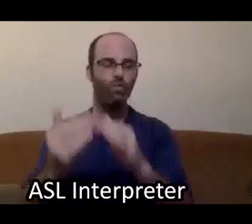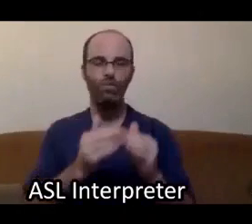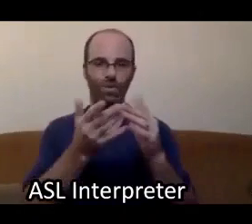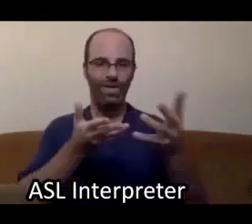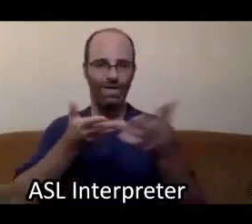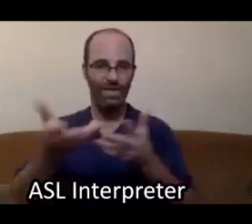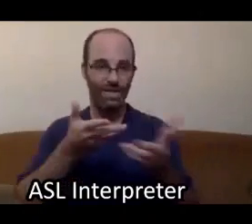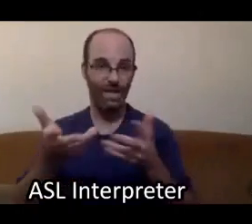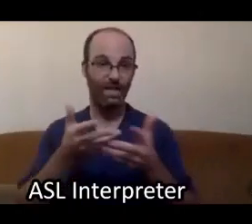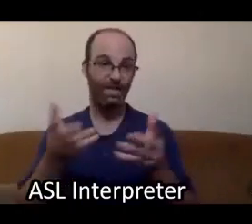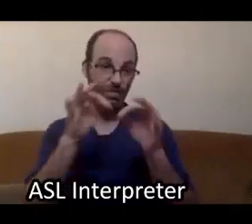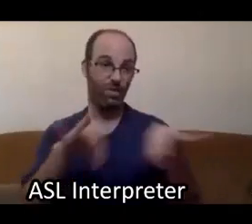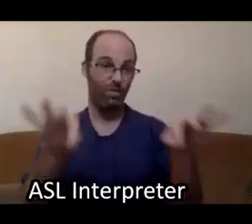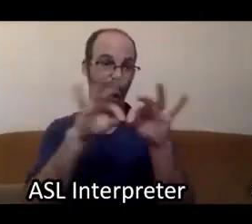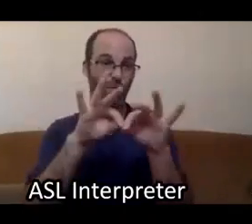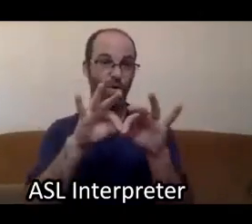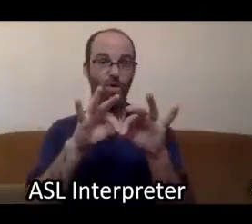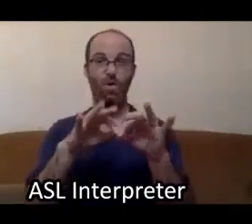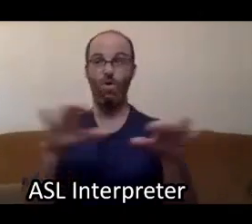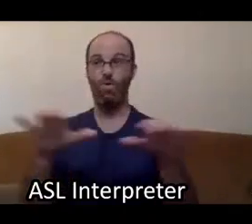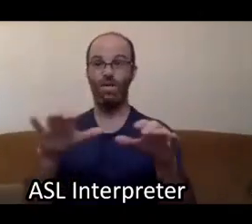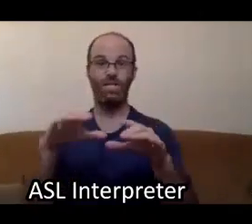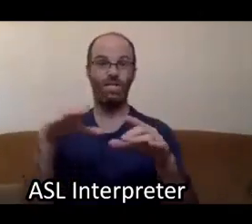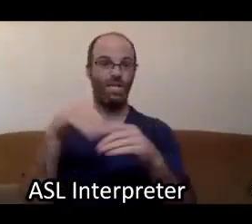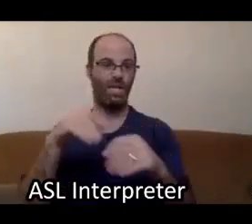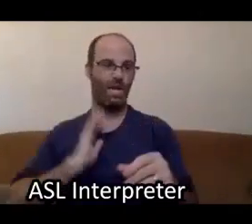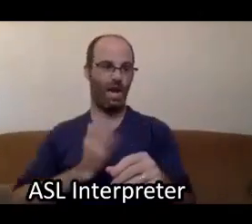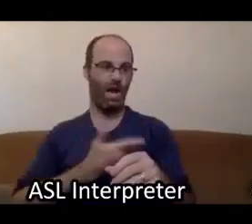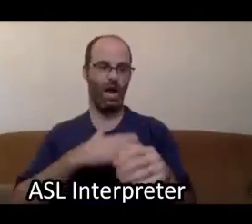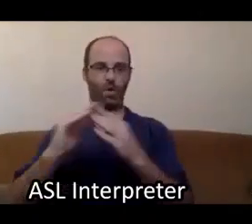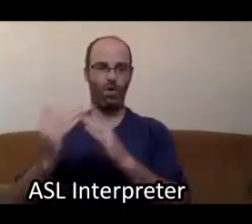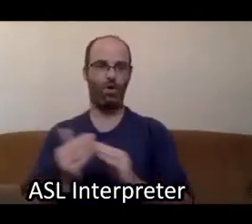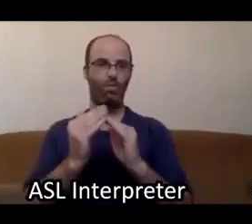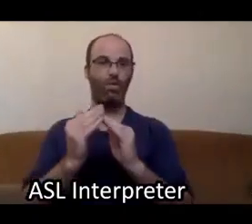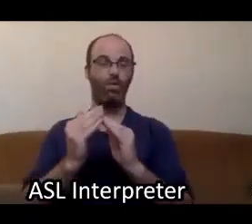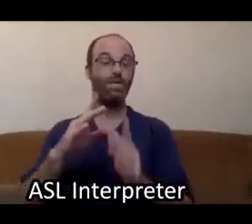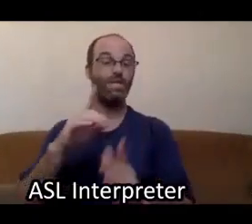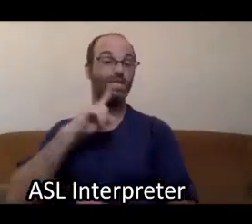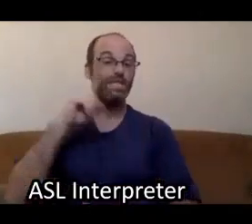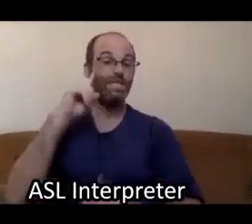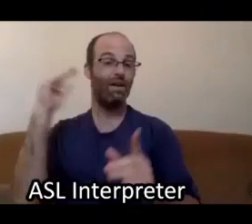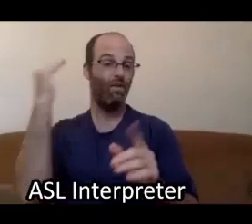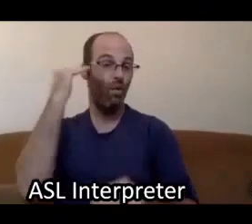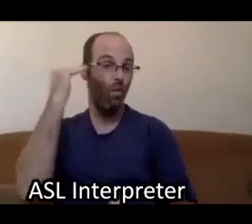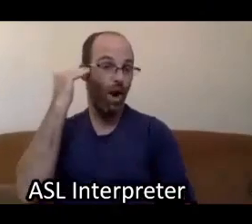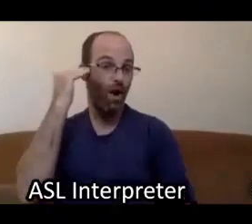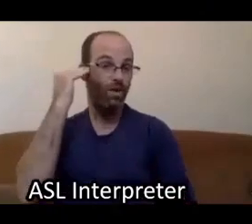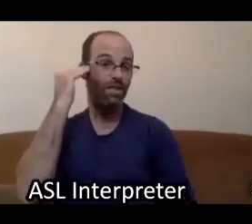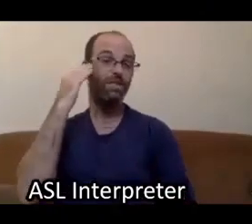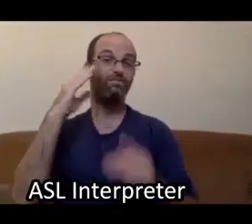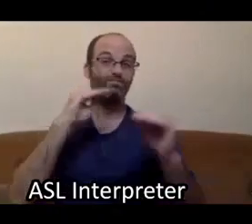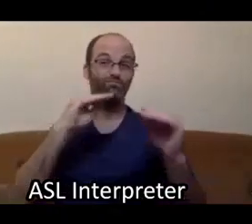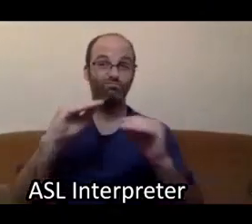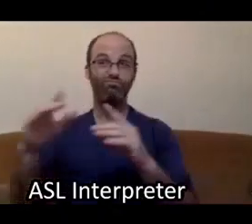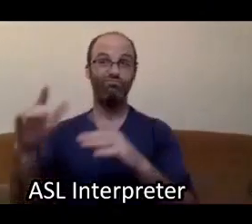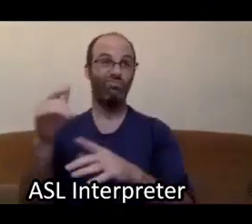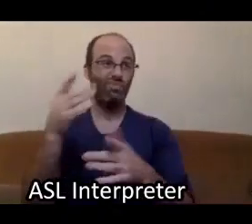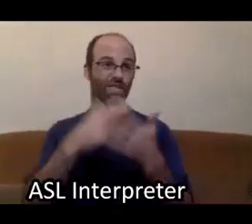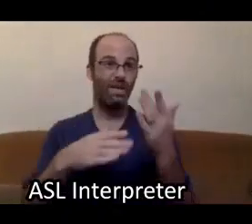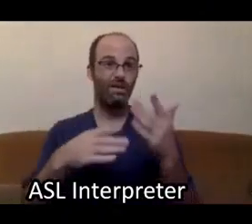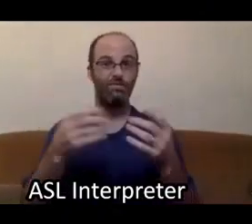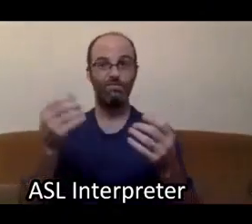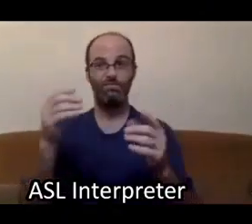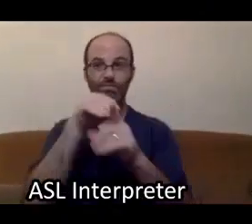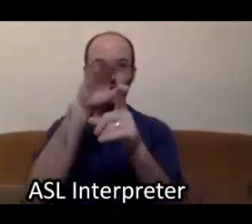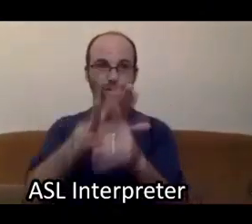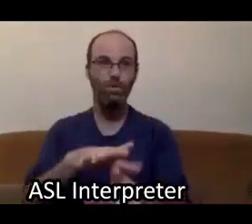of deaf awareness in the local community, and introduction to sign language and deafness. And it's been essential